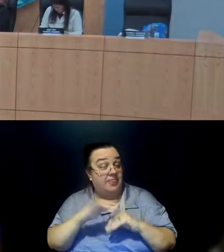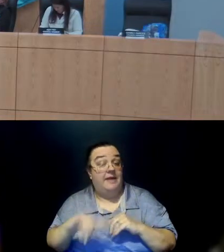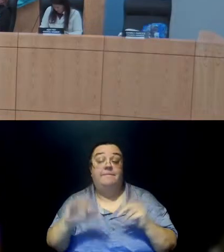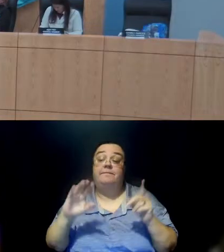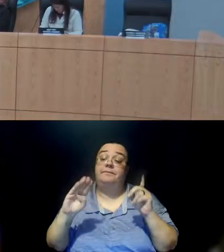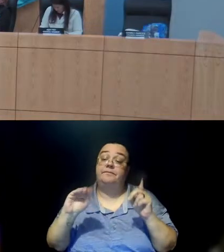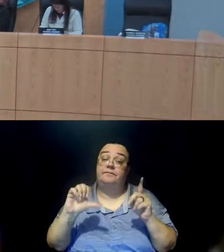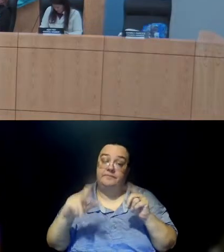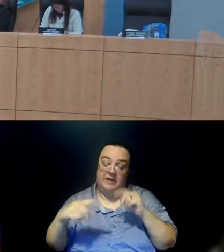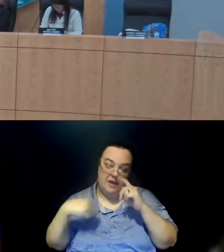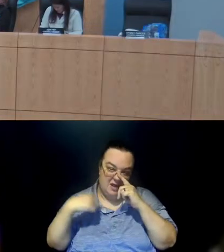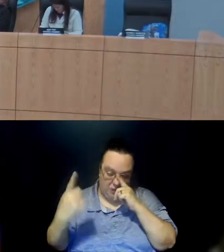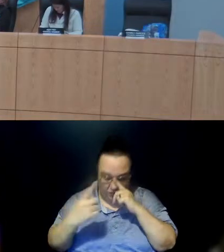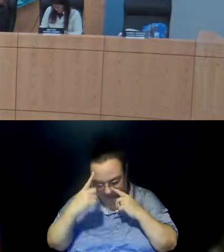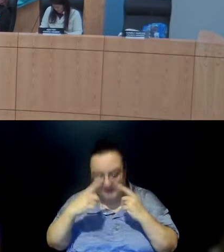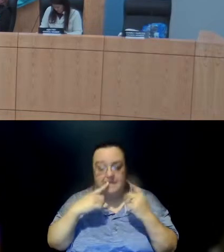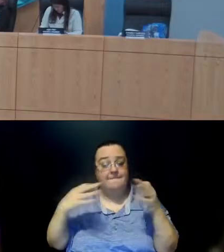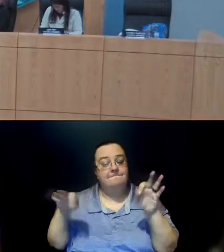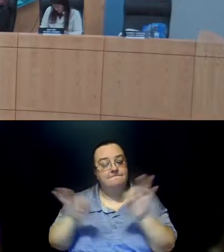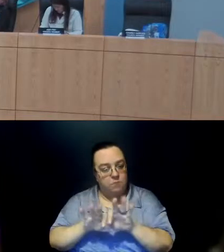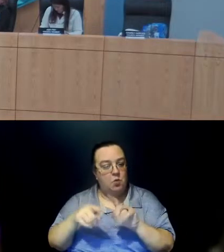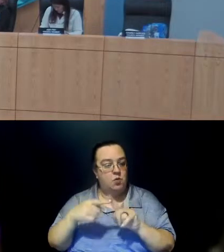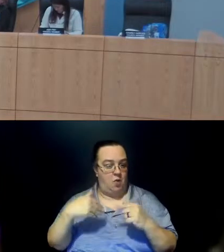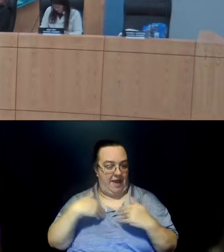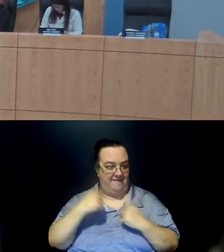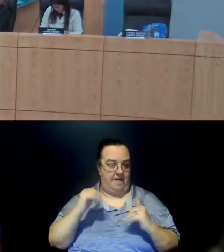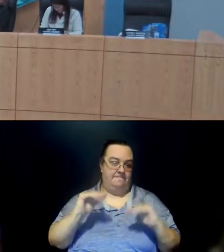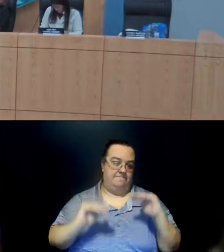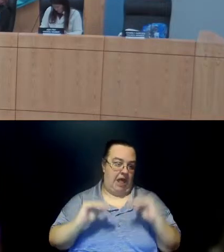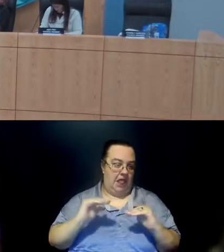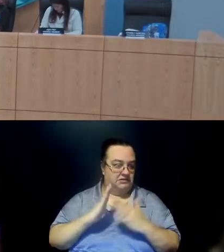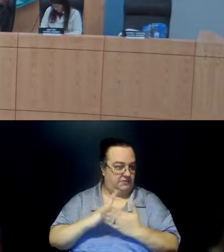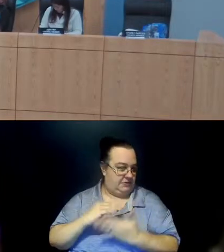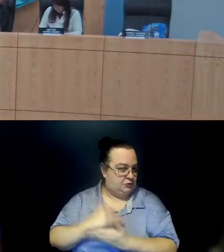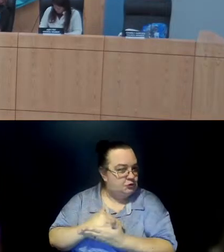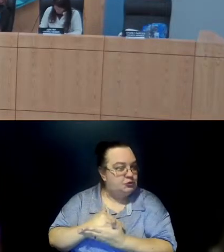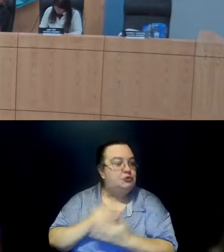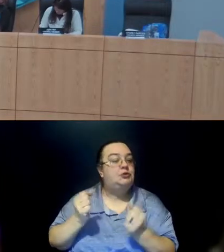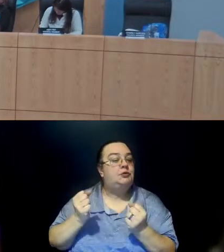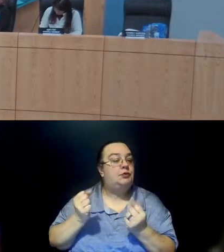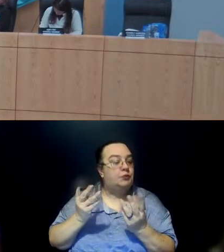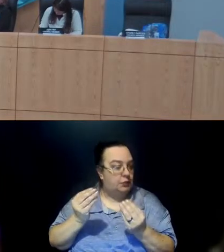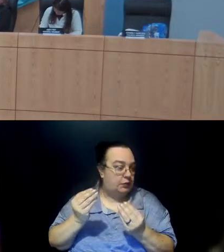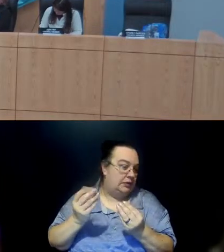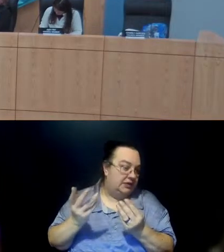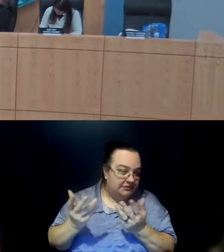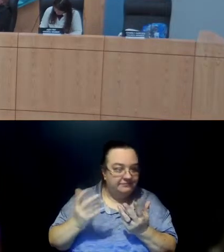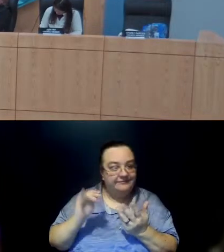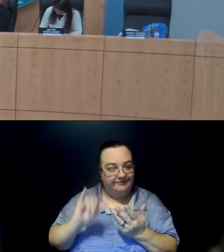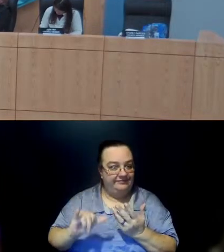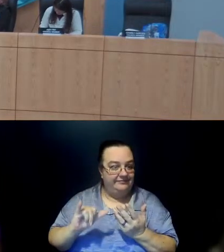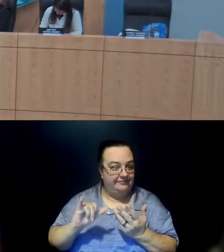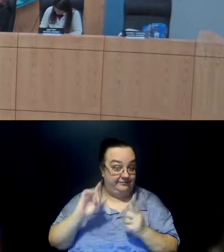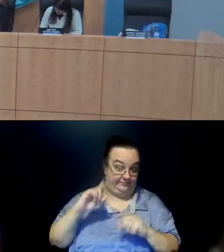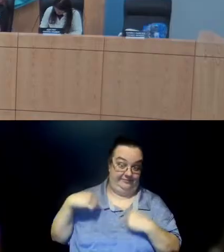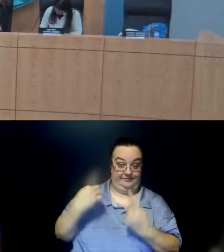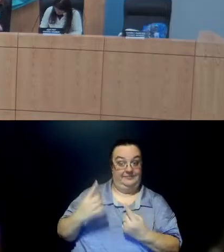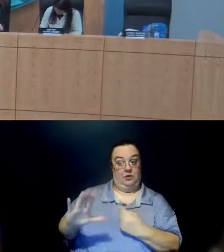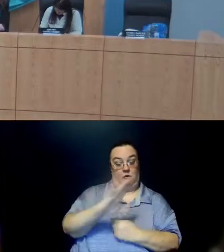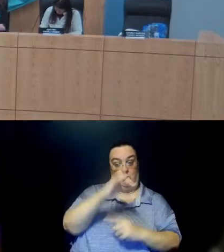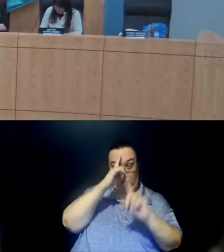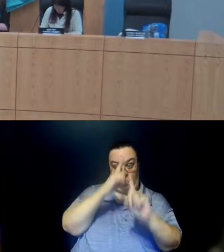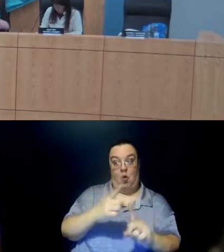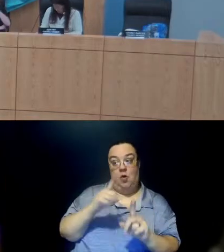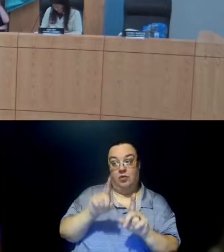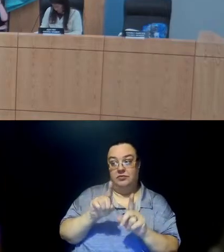I always think it's prudent to have a balanced budget. So that's been your goal, as I understand it, for